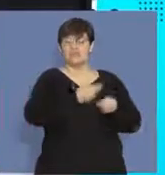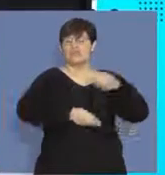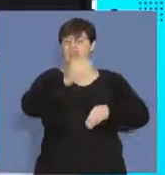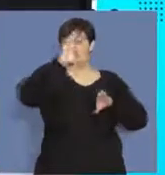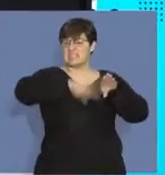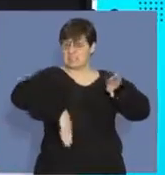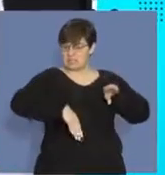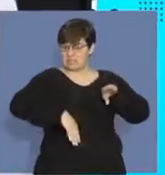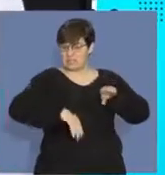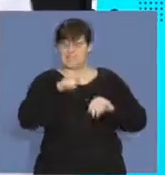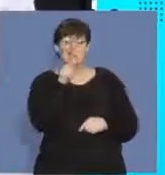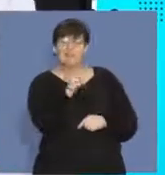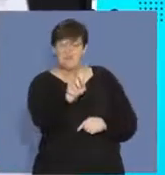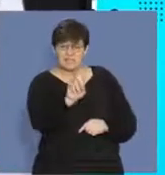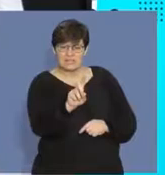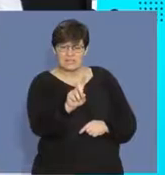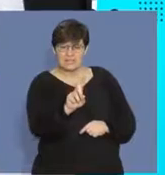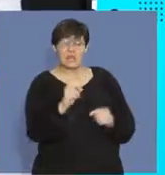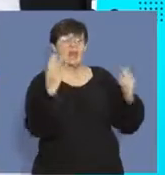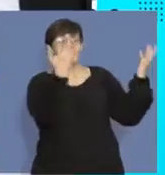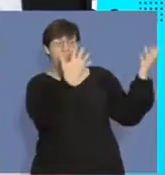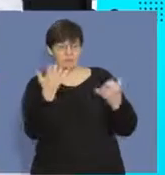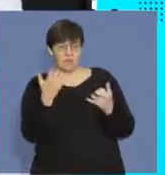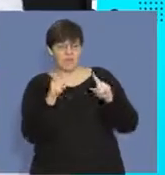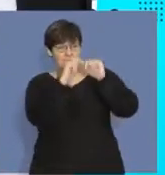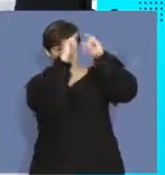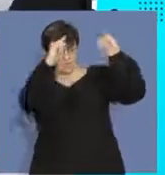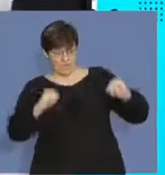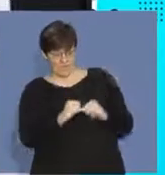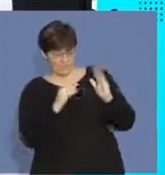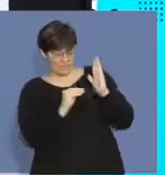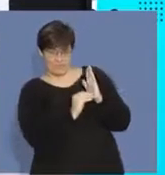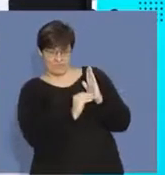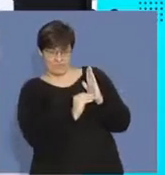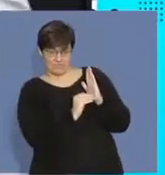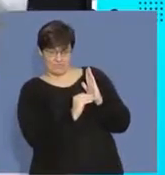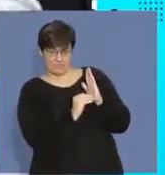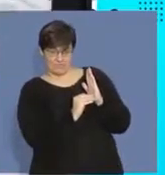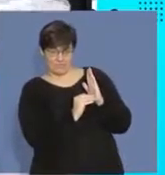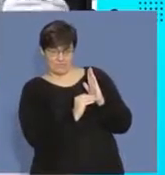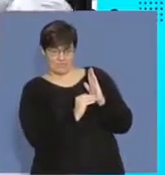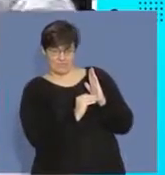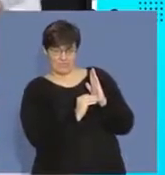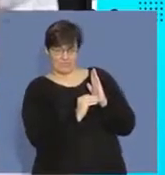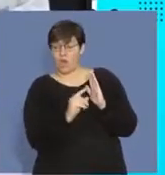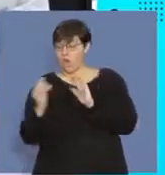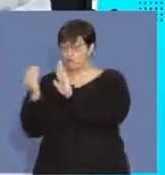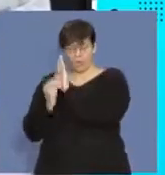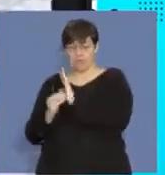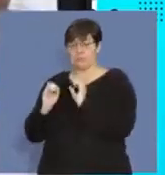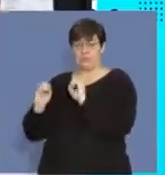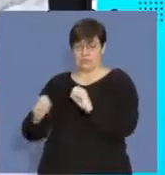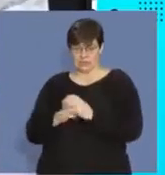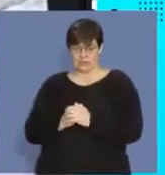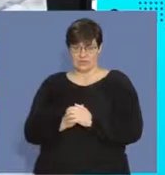about trade discount. Remember, trade discount is calculated on the invoice price, is not recorded.